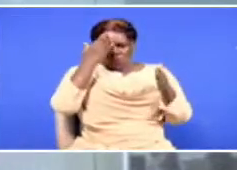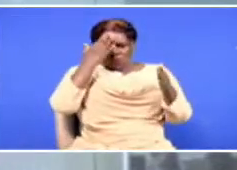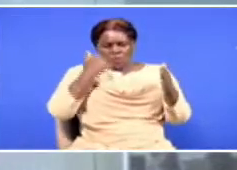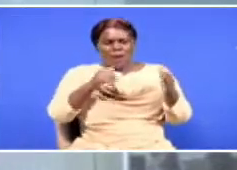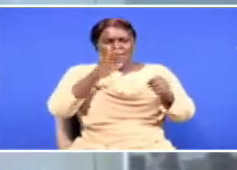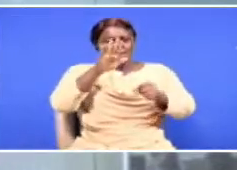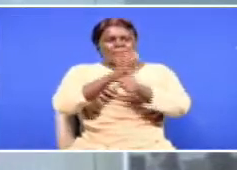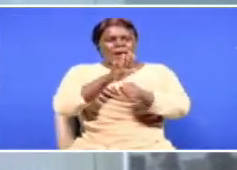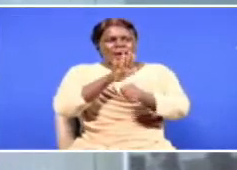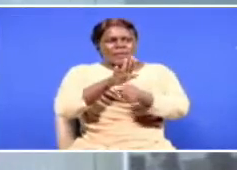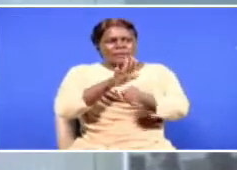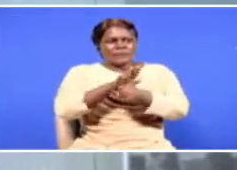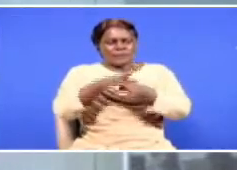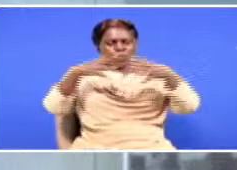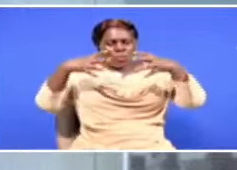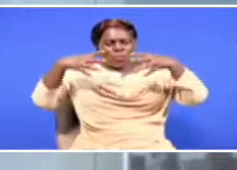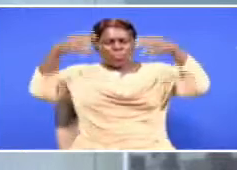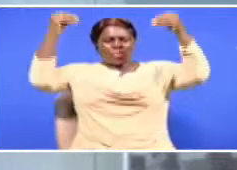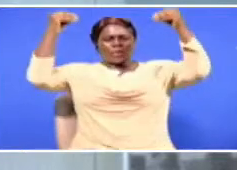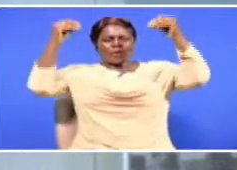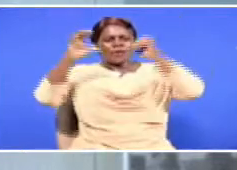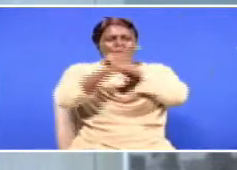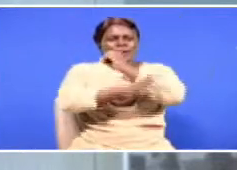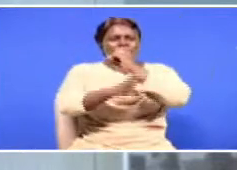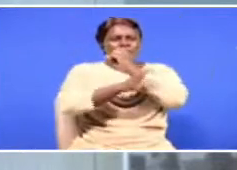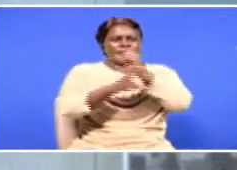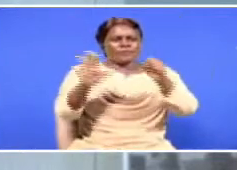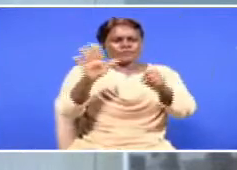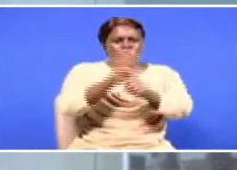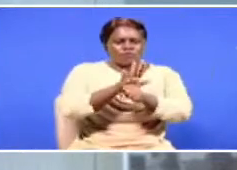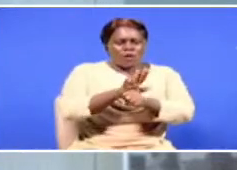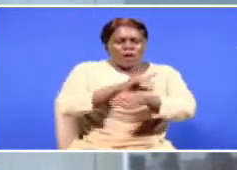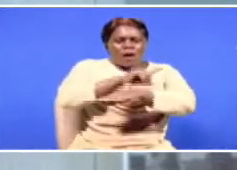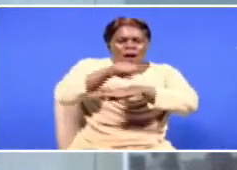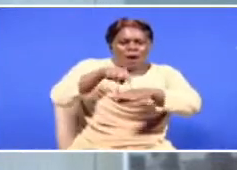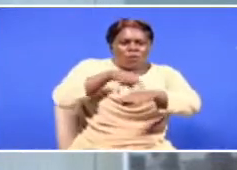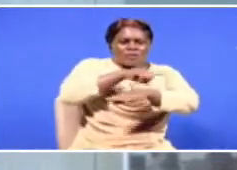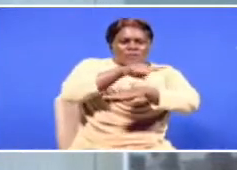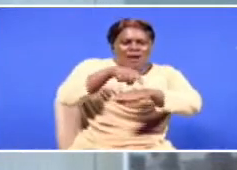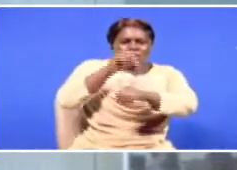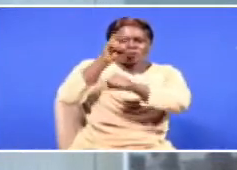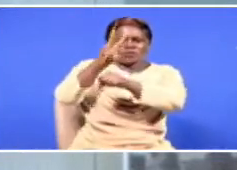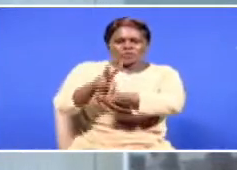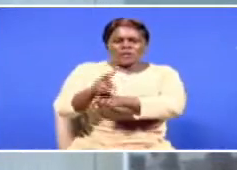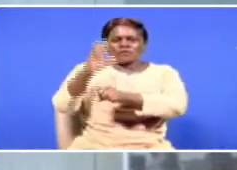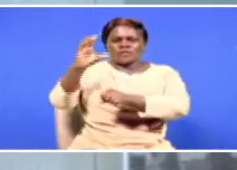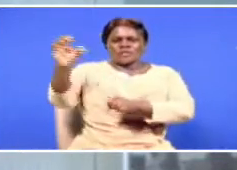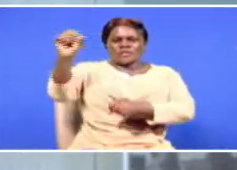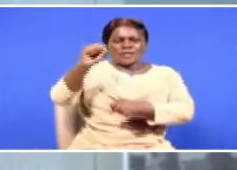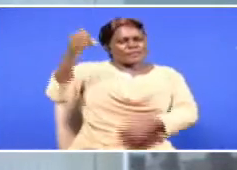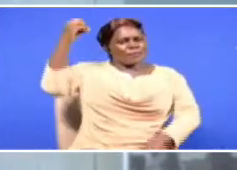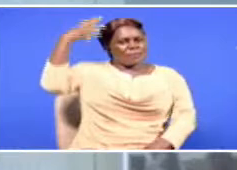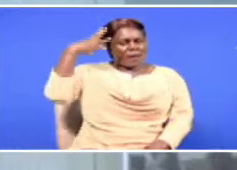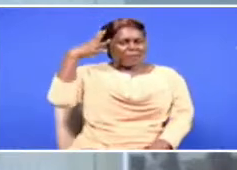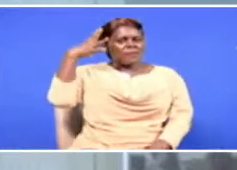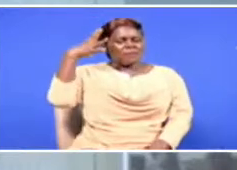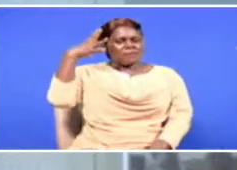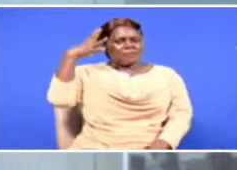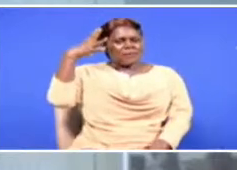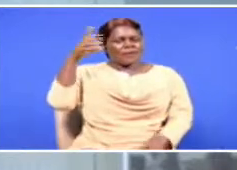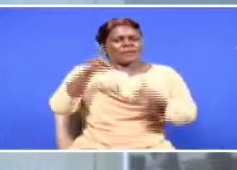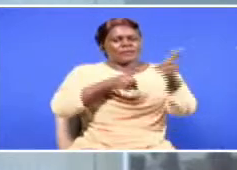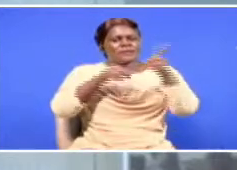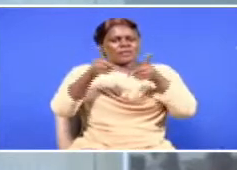the massive power blackout that engulfed the entire country for more than 12 hours. Energy Cabinet Secretary David Chirchir, his